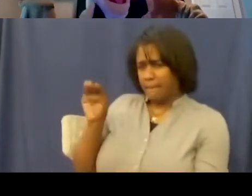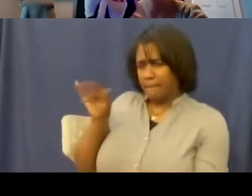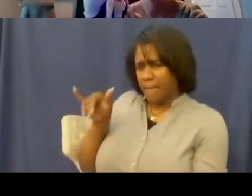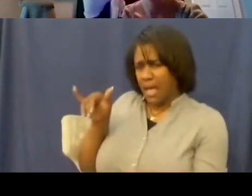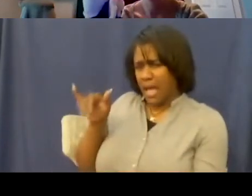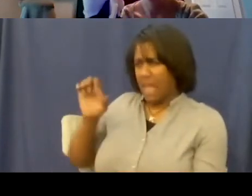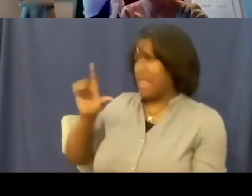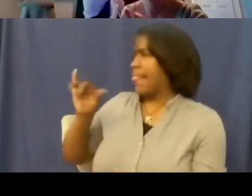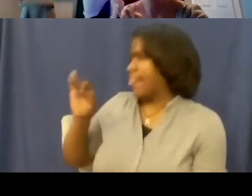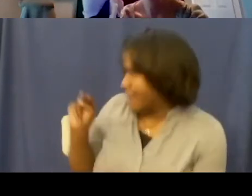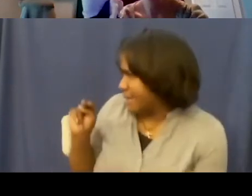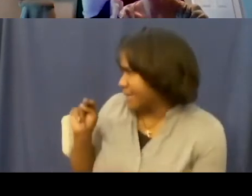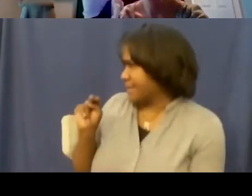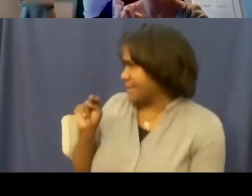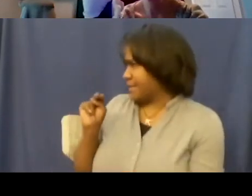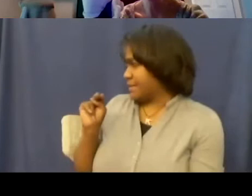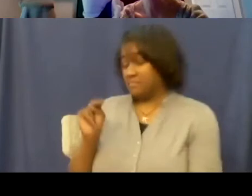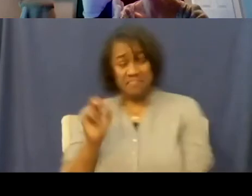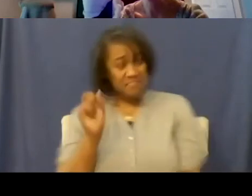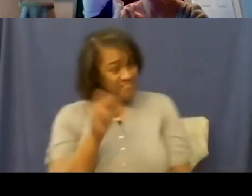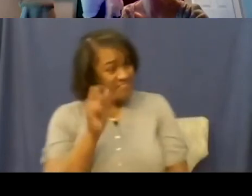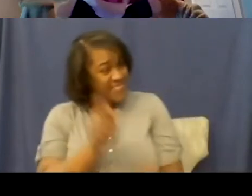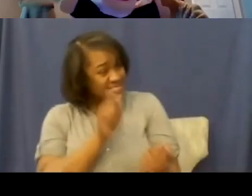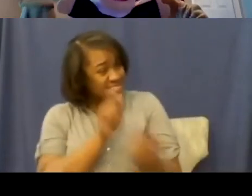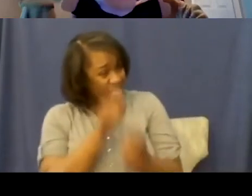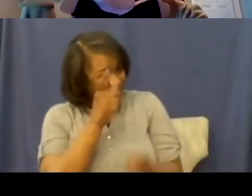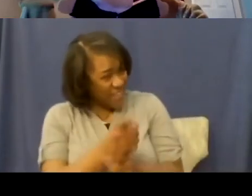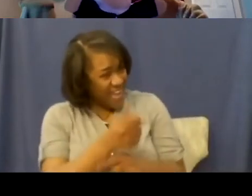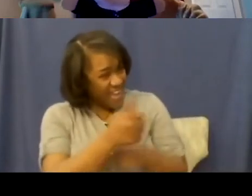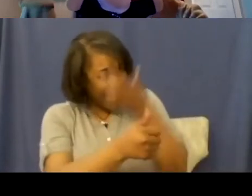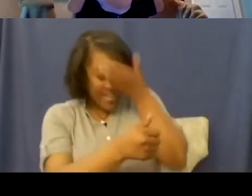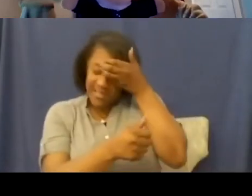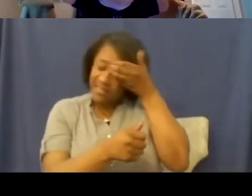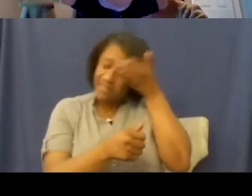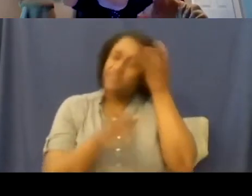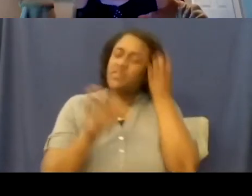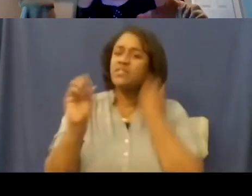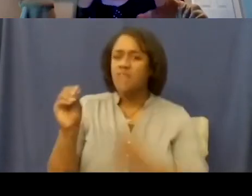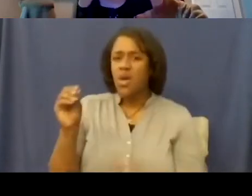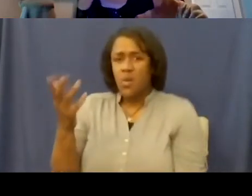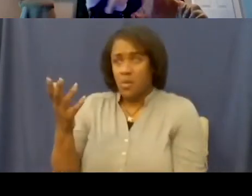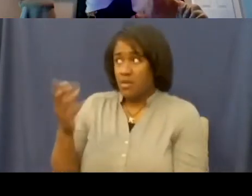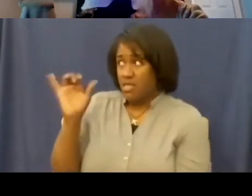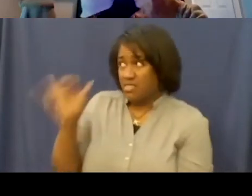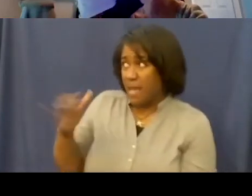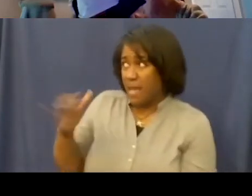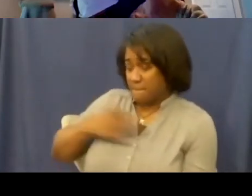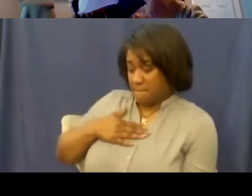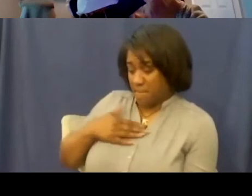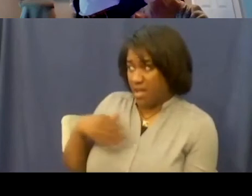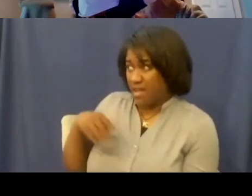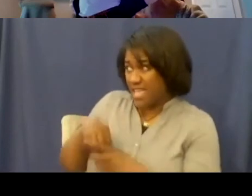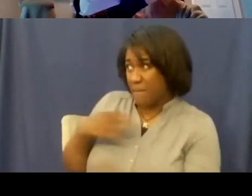Myelin. Yeah, that's exactly right. Well, so if it's in my brain, it's myelin, and if it's in your brain,